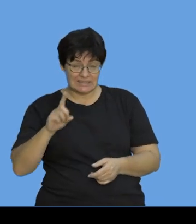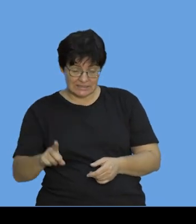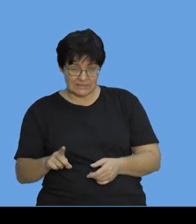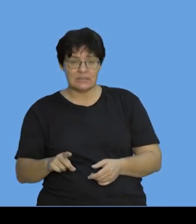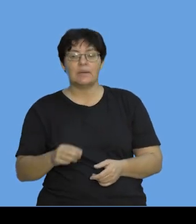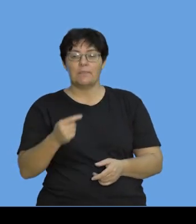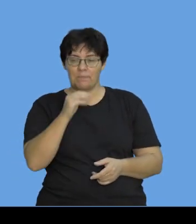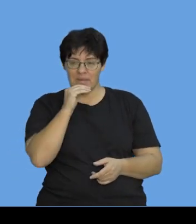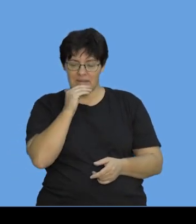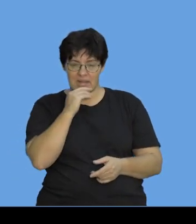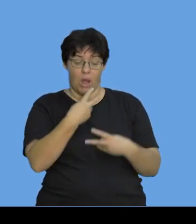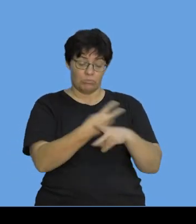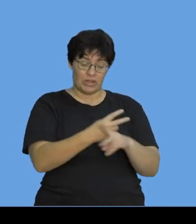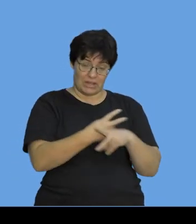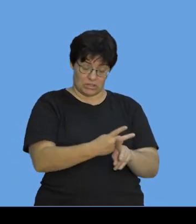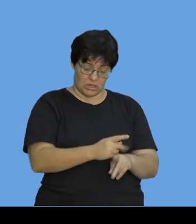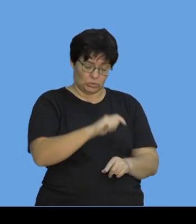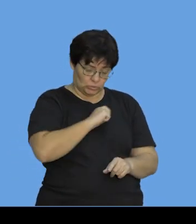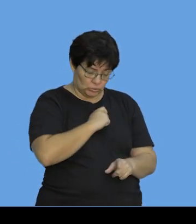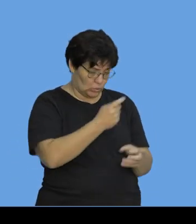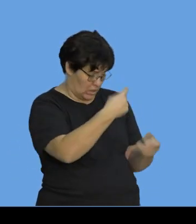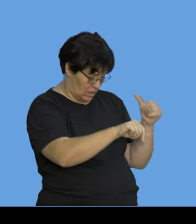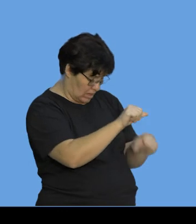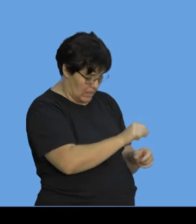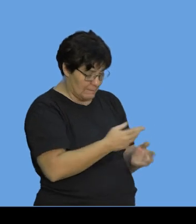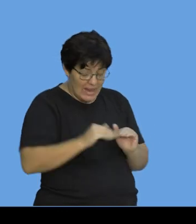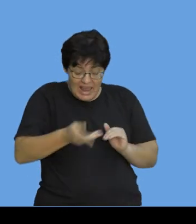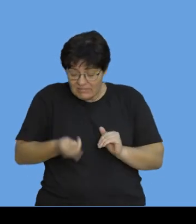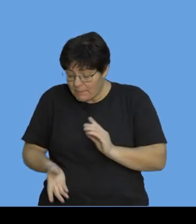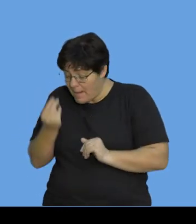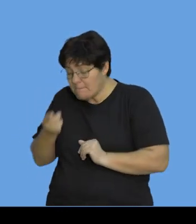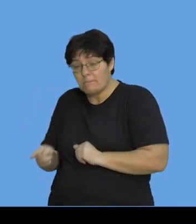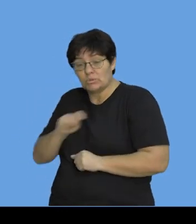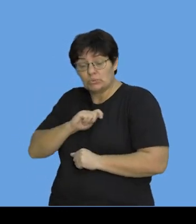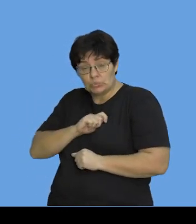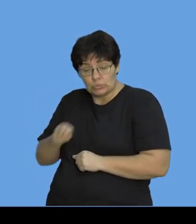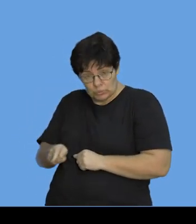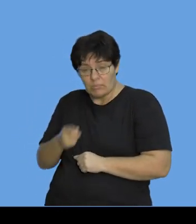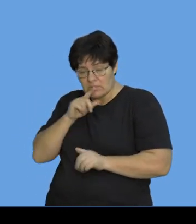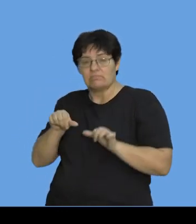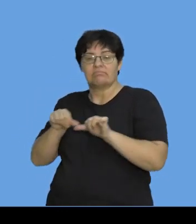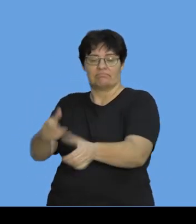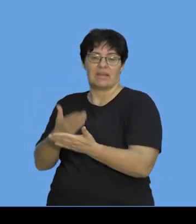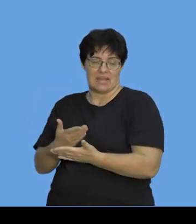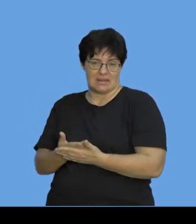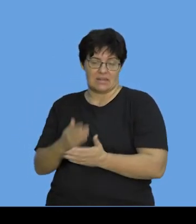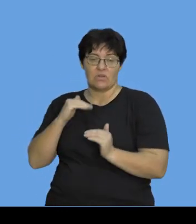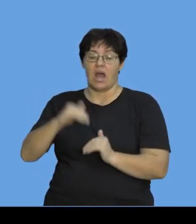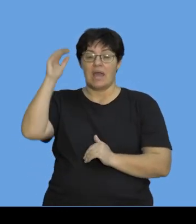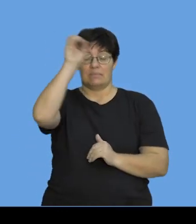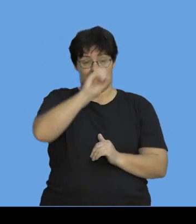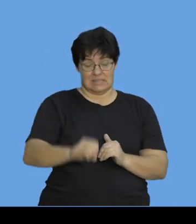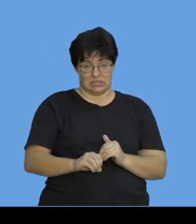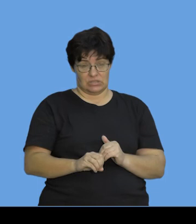large-scale production of chemicals and to check whether the production process is actually viable. So a higher percentage is an indication